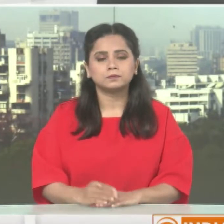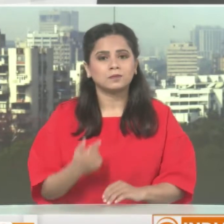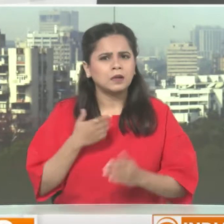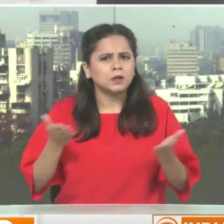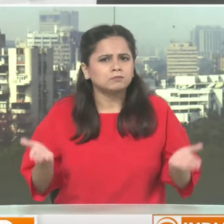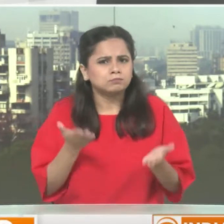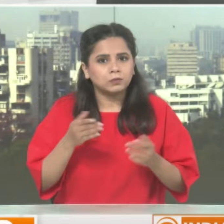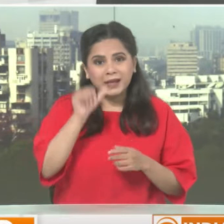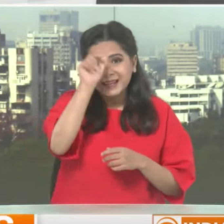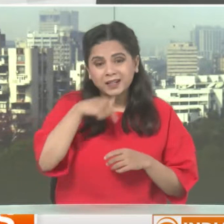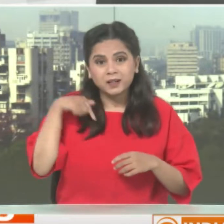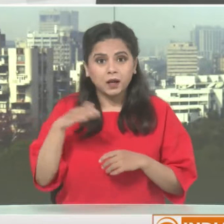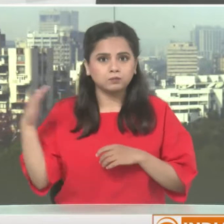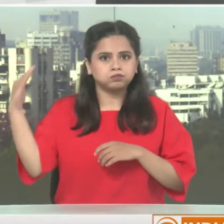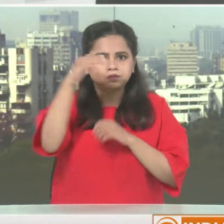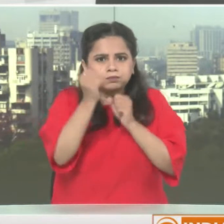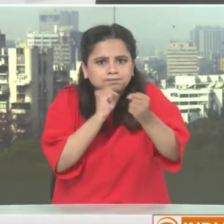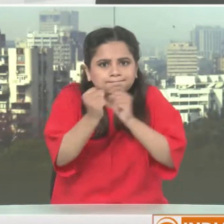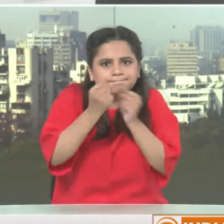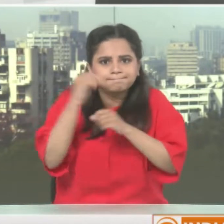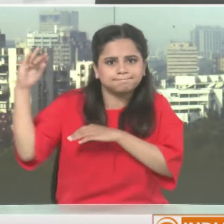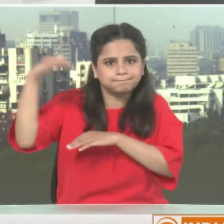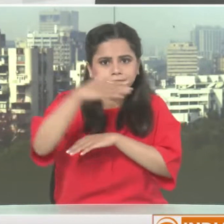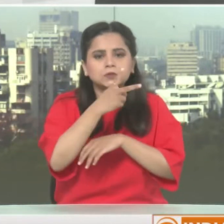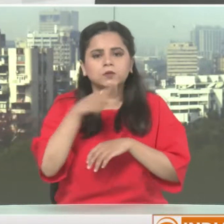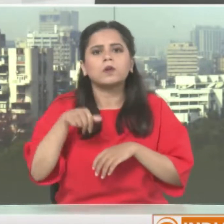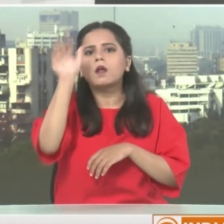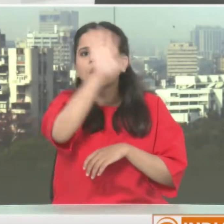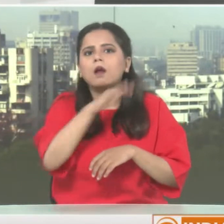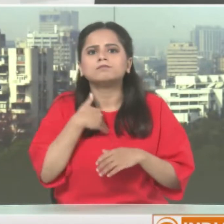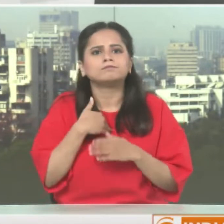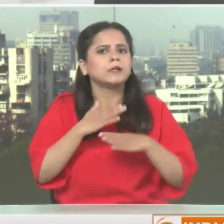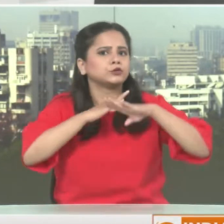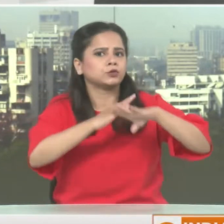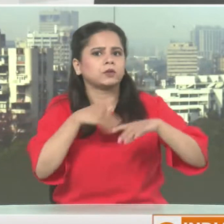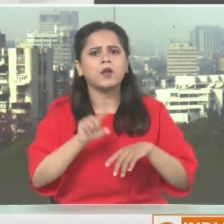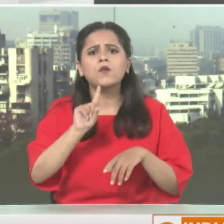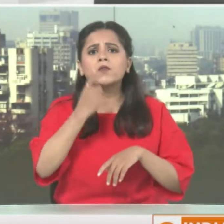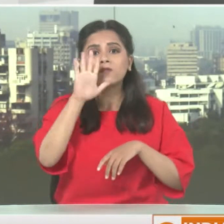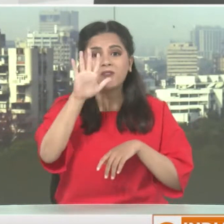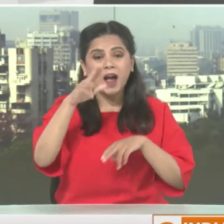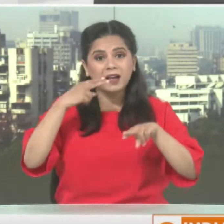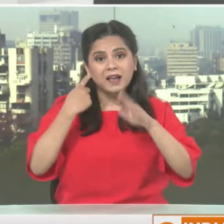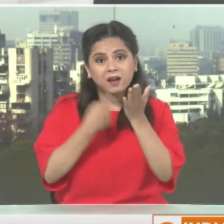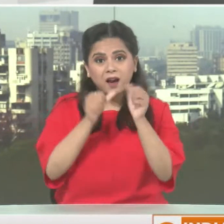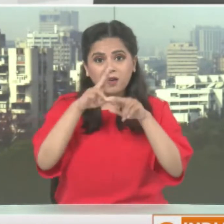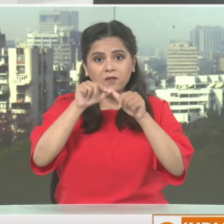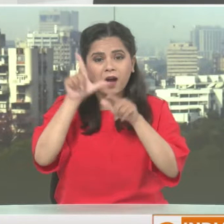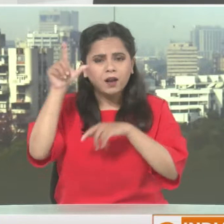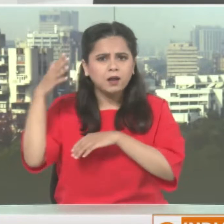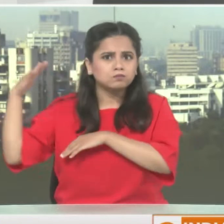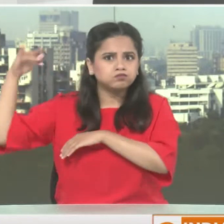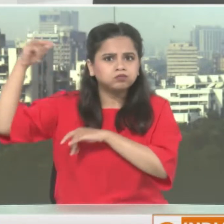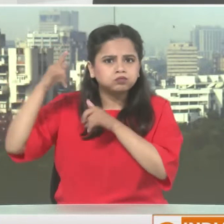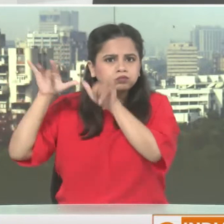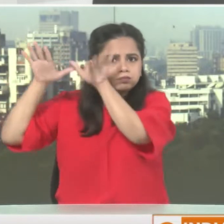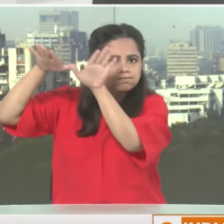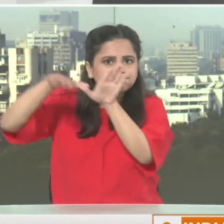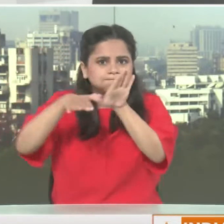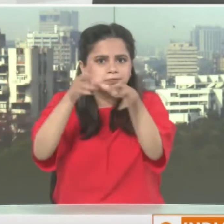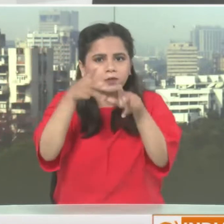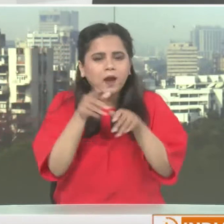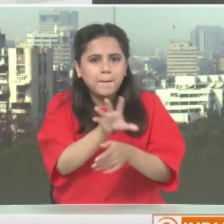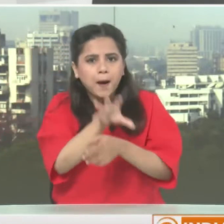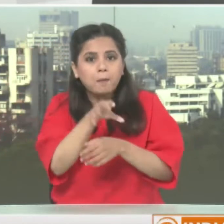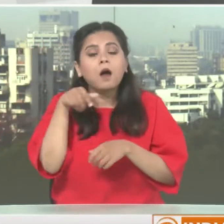Giving a boost to the Indian Air Force and the country's security, the first batch of 5 Rafale fighter jets from France to land at Ambala Air